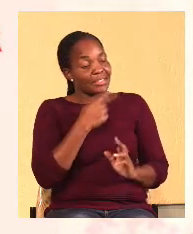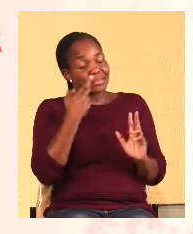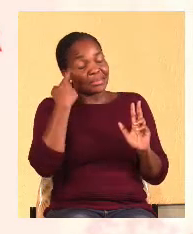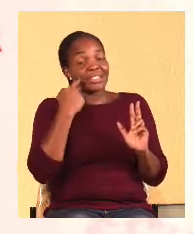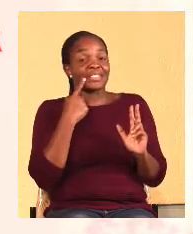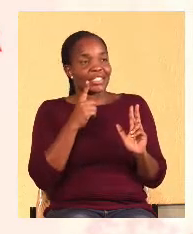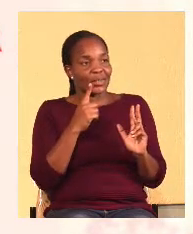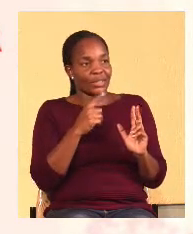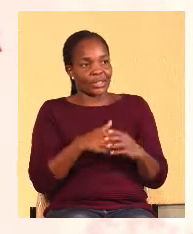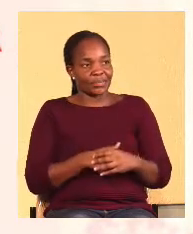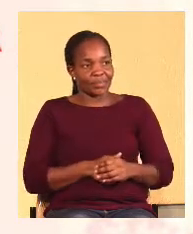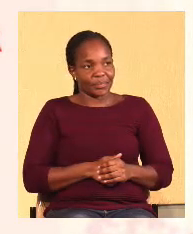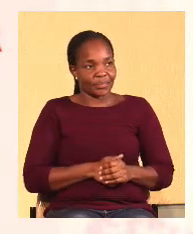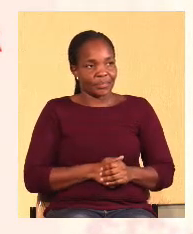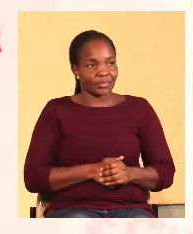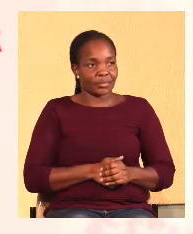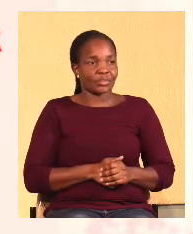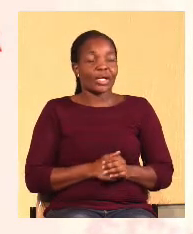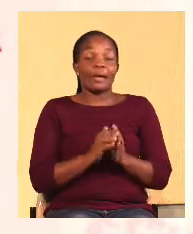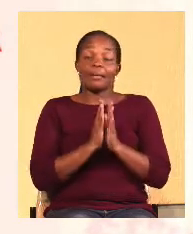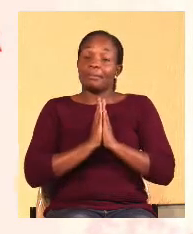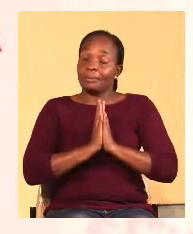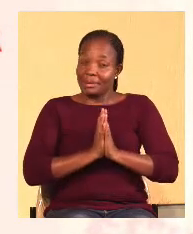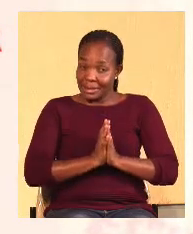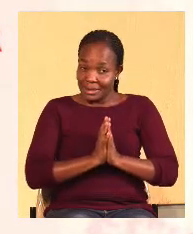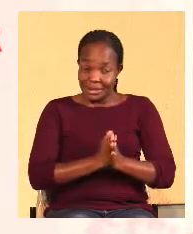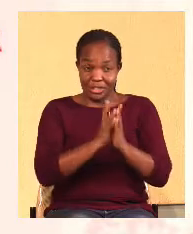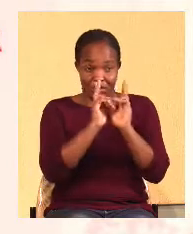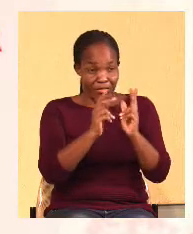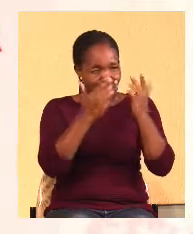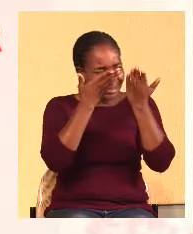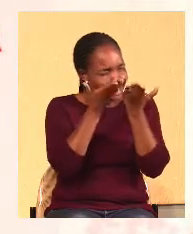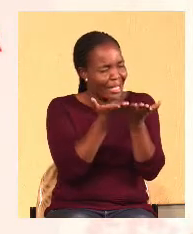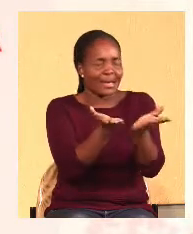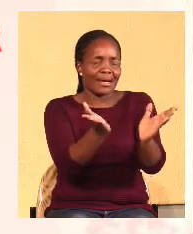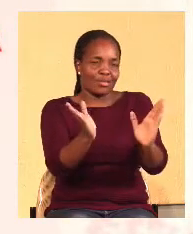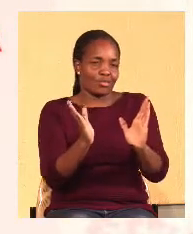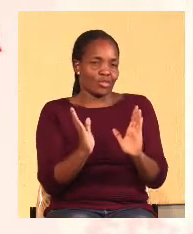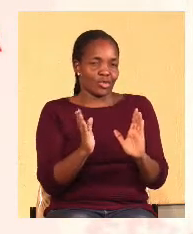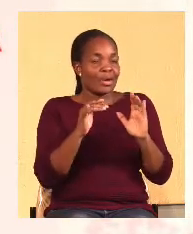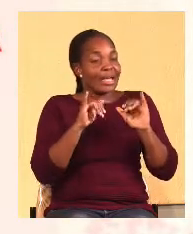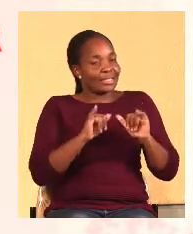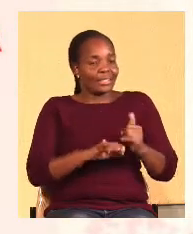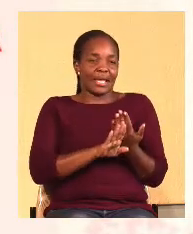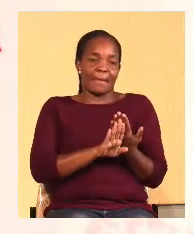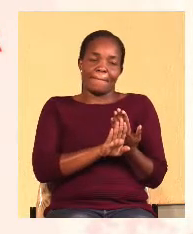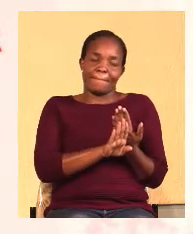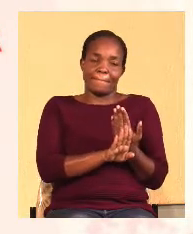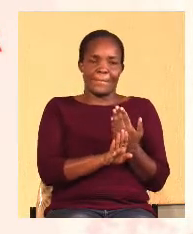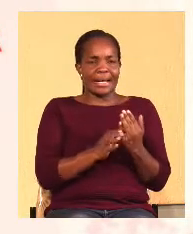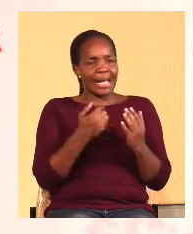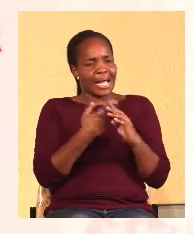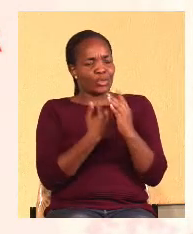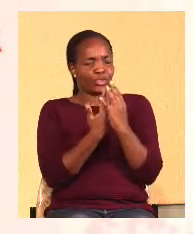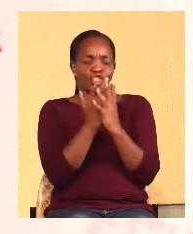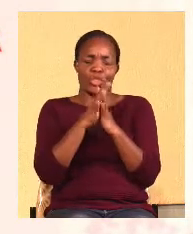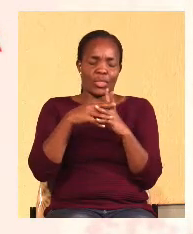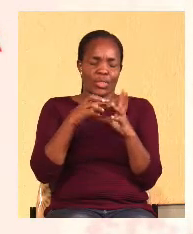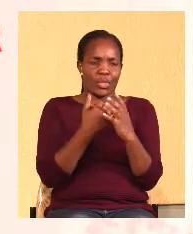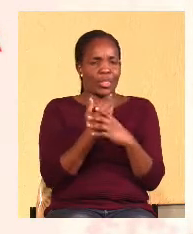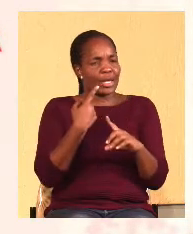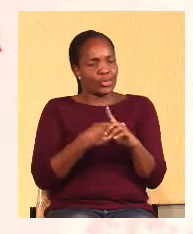here. It's like, please, ladies and gentlemen, everyone, let us stay safe, wash our hands, and